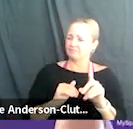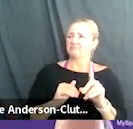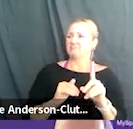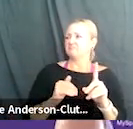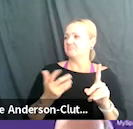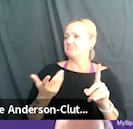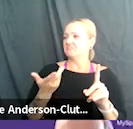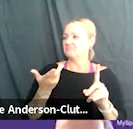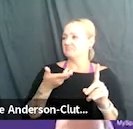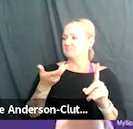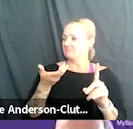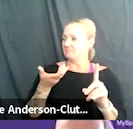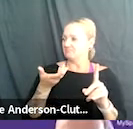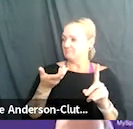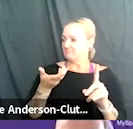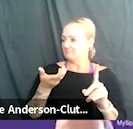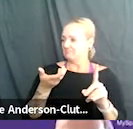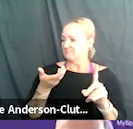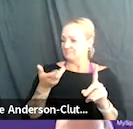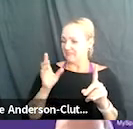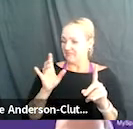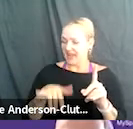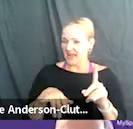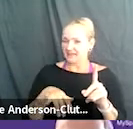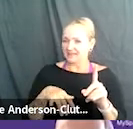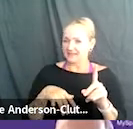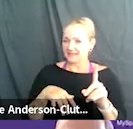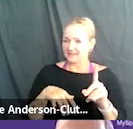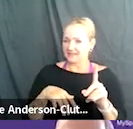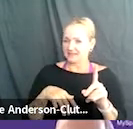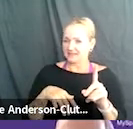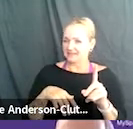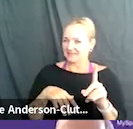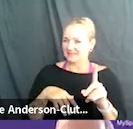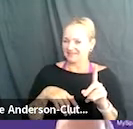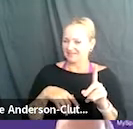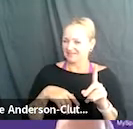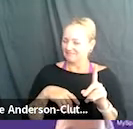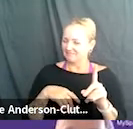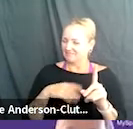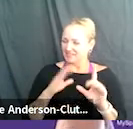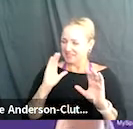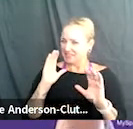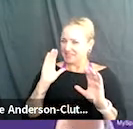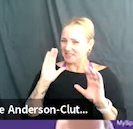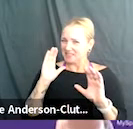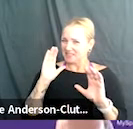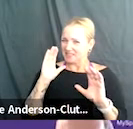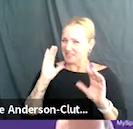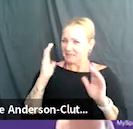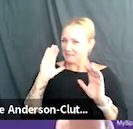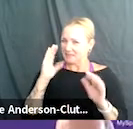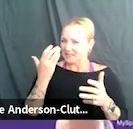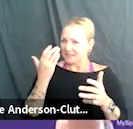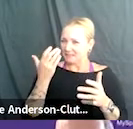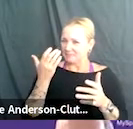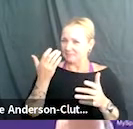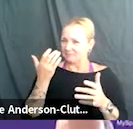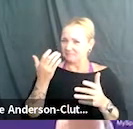don't know if we should say that. I don't know if we should necessarily accept that as an explanation, given that we really don't know what drives this